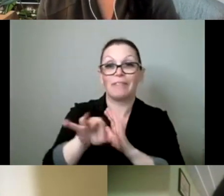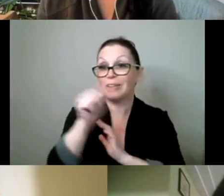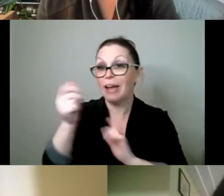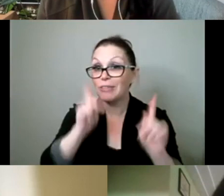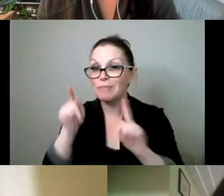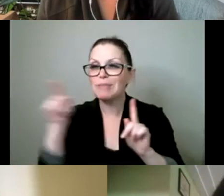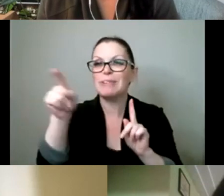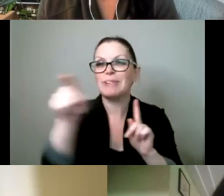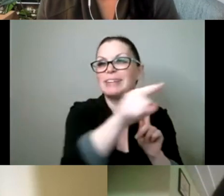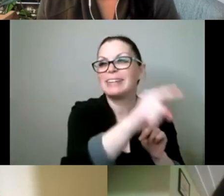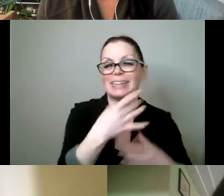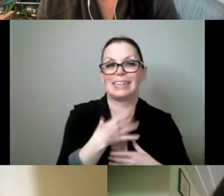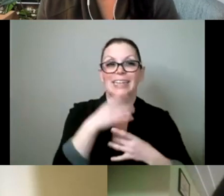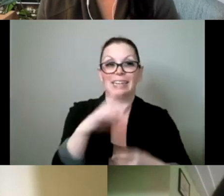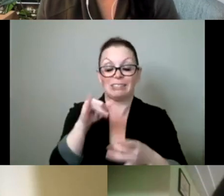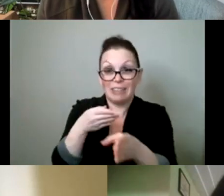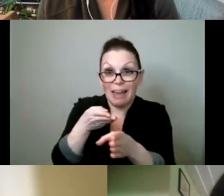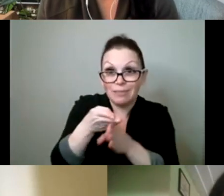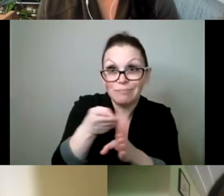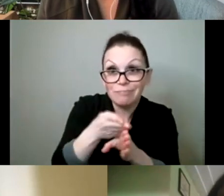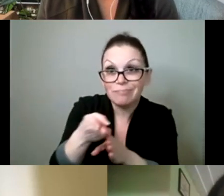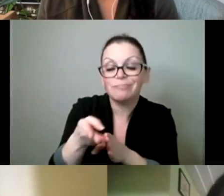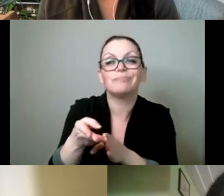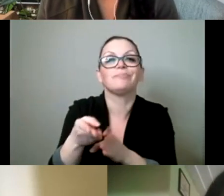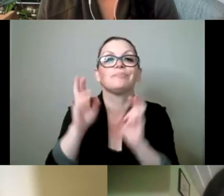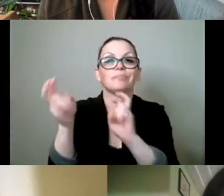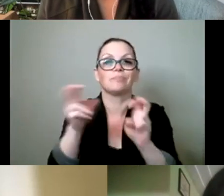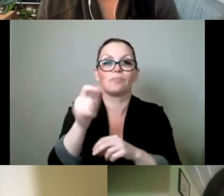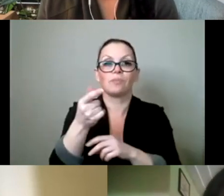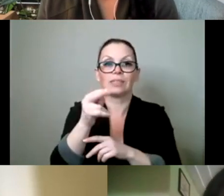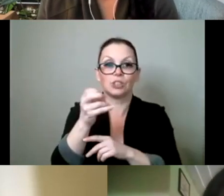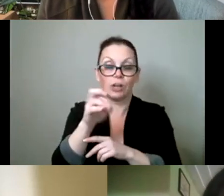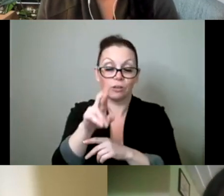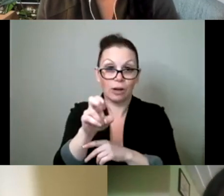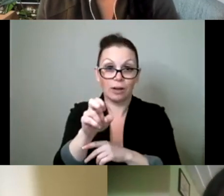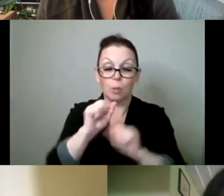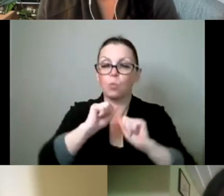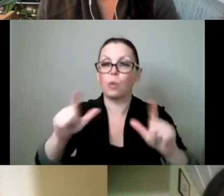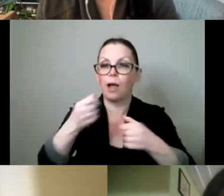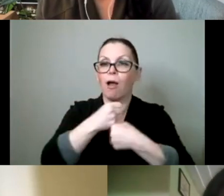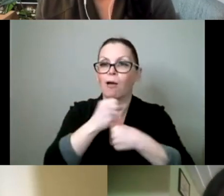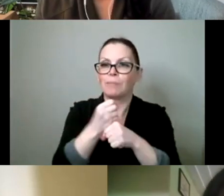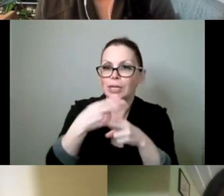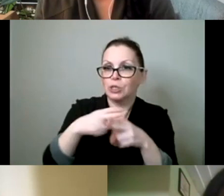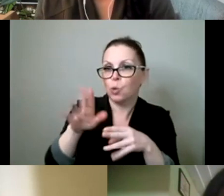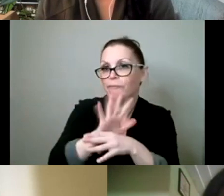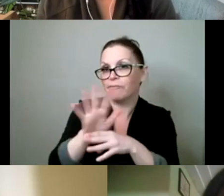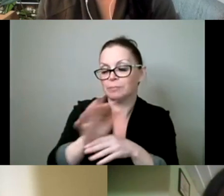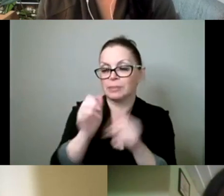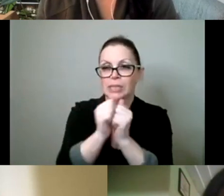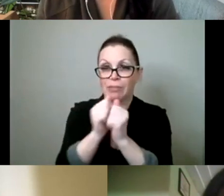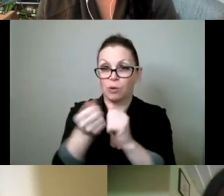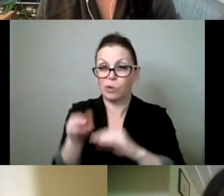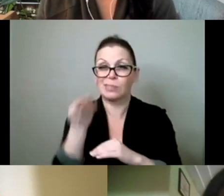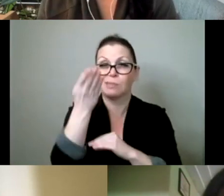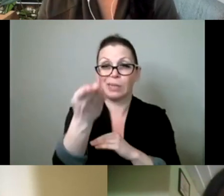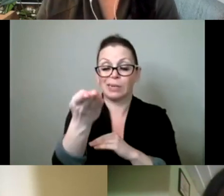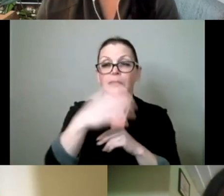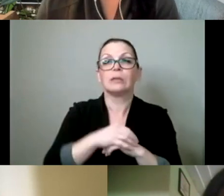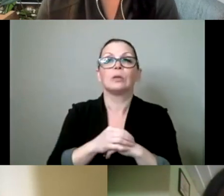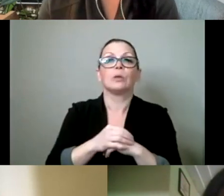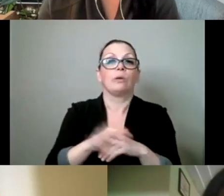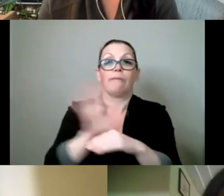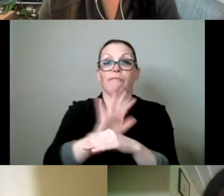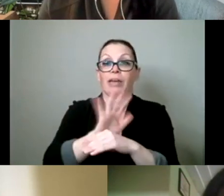were interested in that genre. And we made short films together and we submitted those to film festivals. And